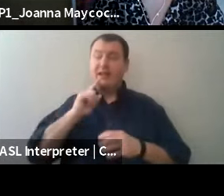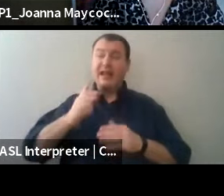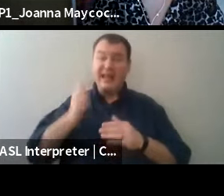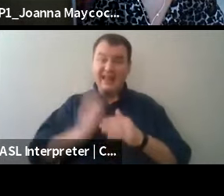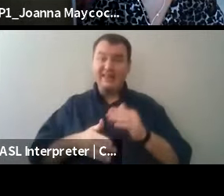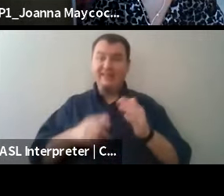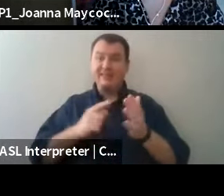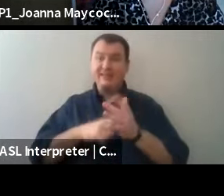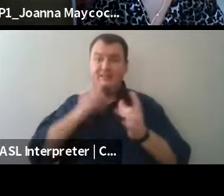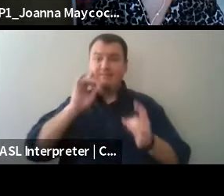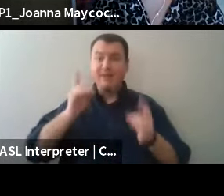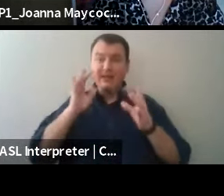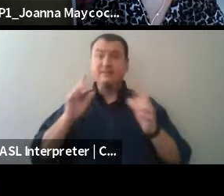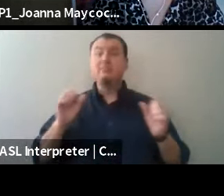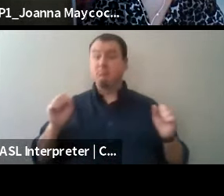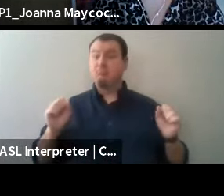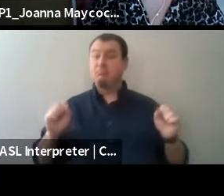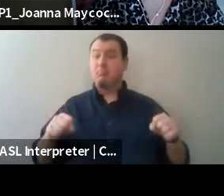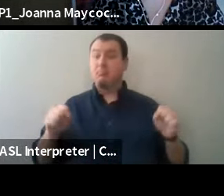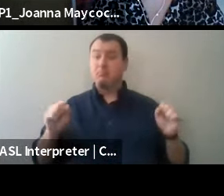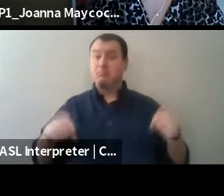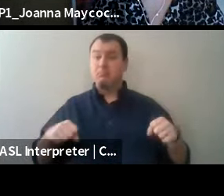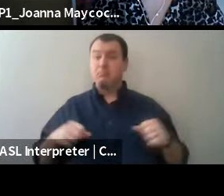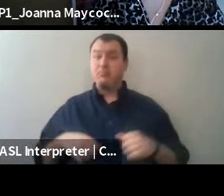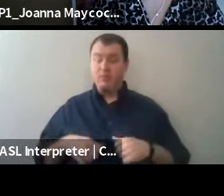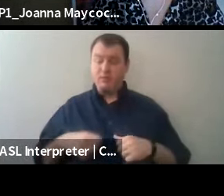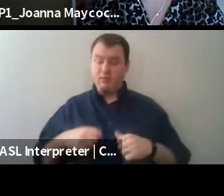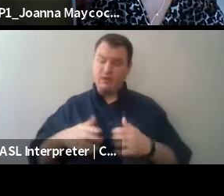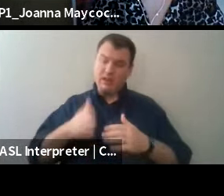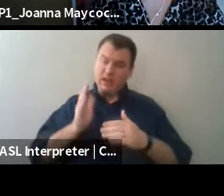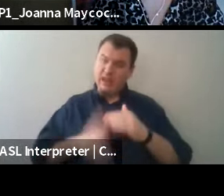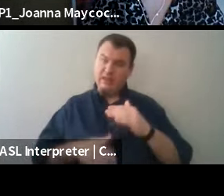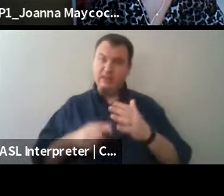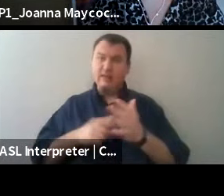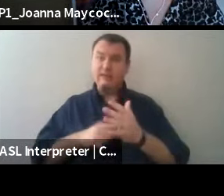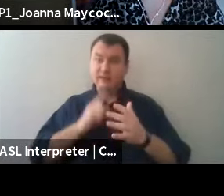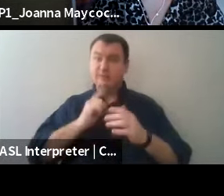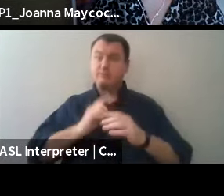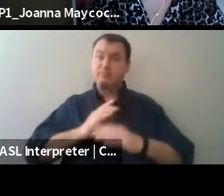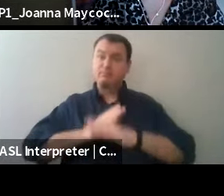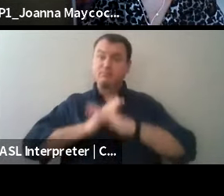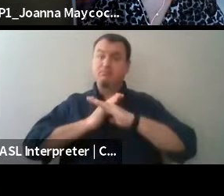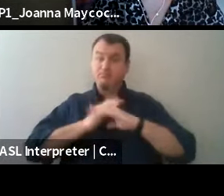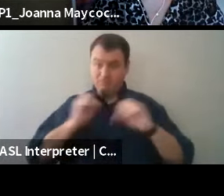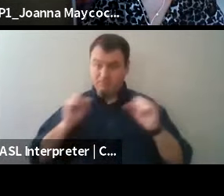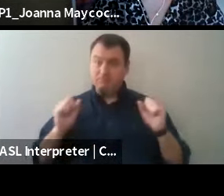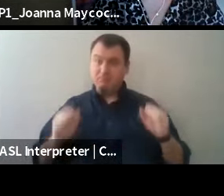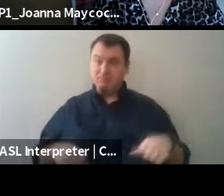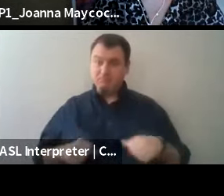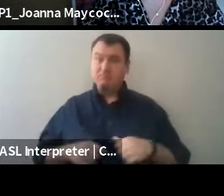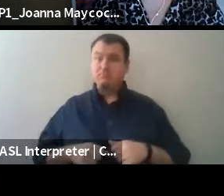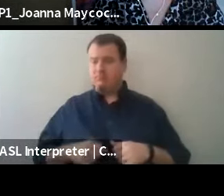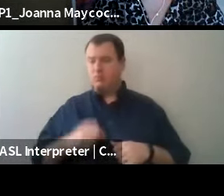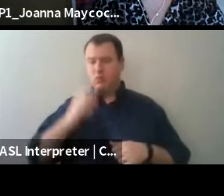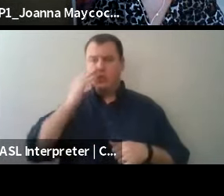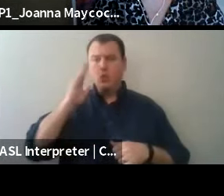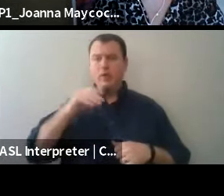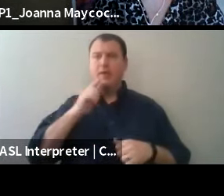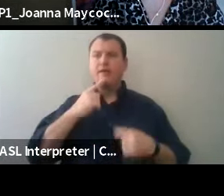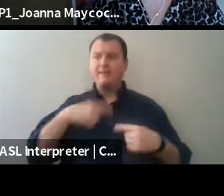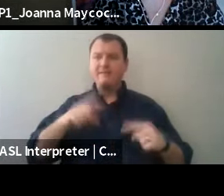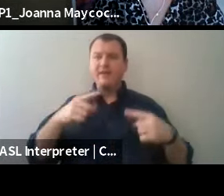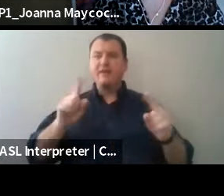violence actually is possible, that ending gender-based violence is preventable. And we know that effective interventions can